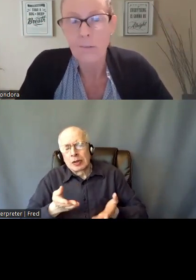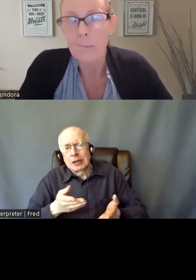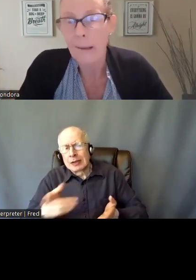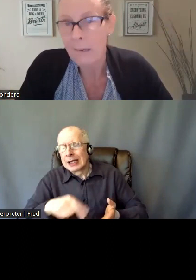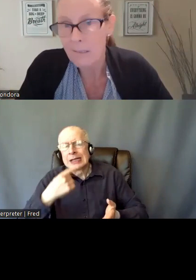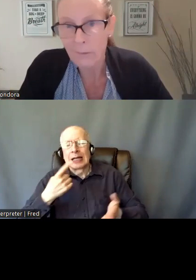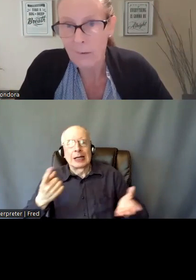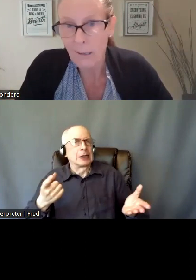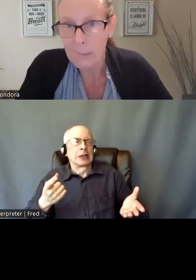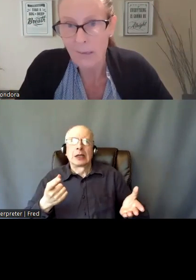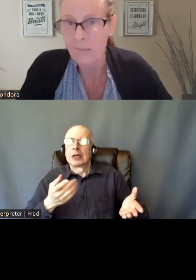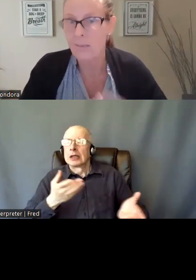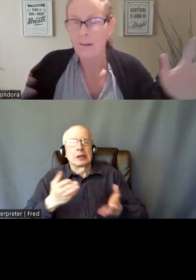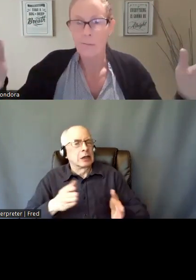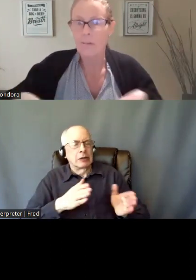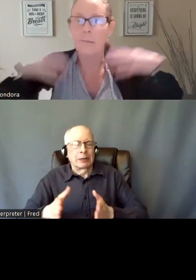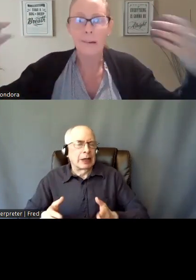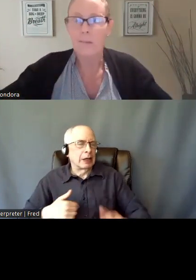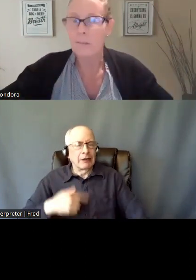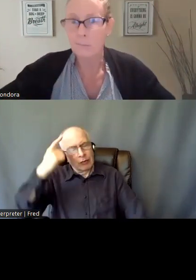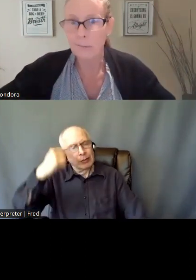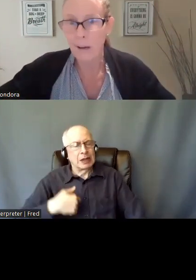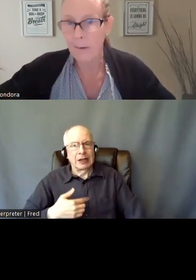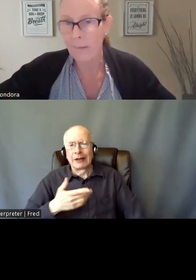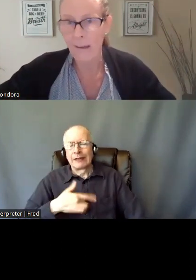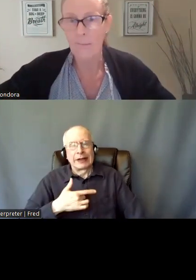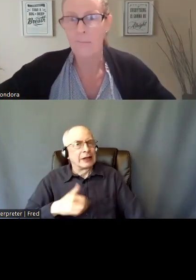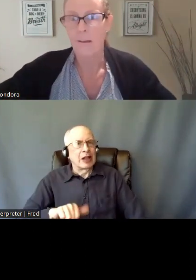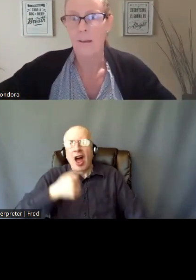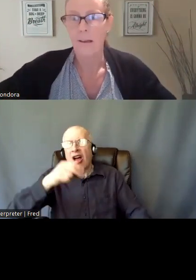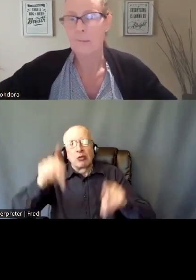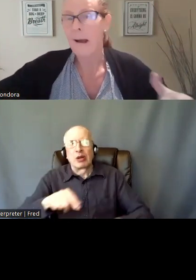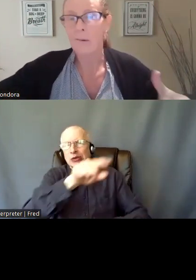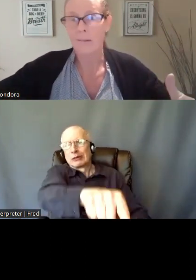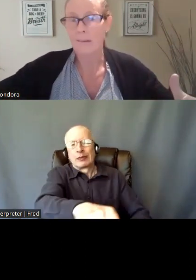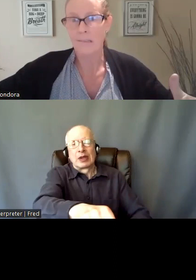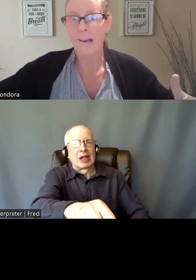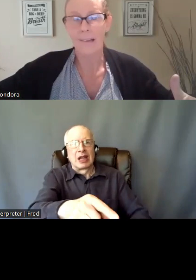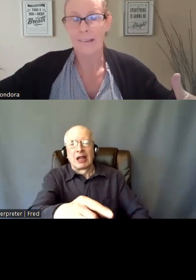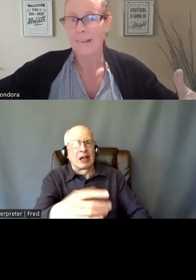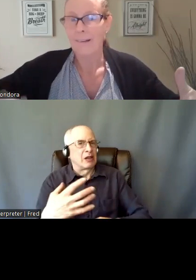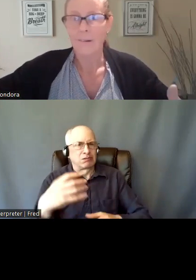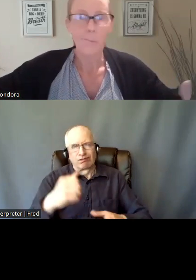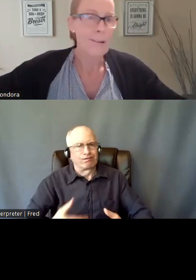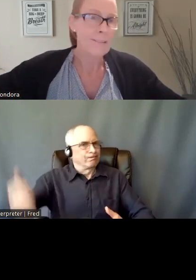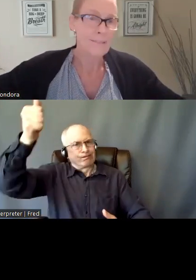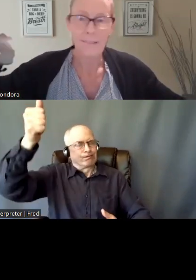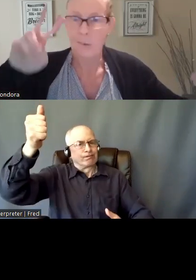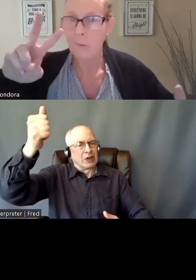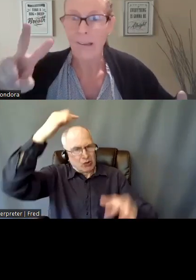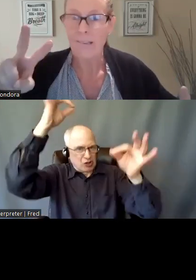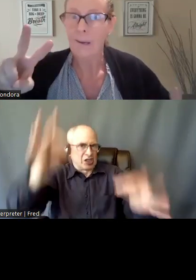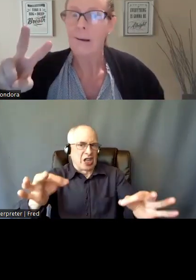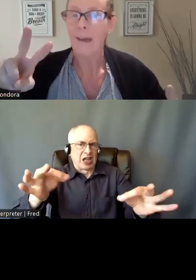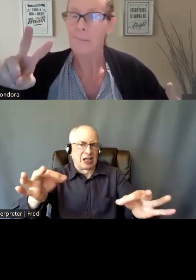that service planning still feels like a place where somebody else in the room other than them has the power to decide what